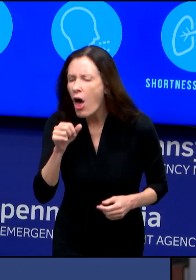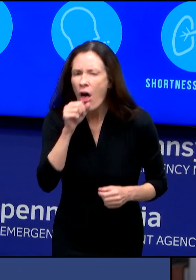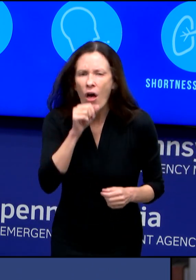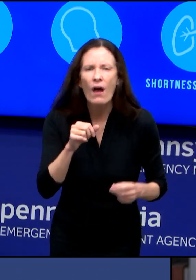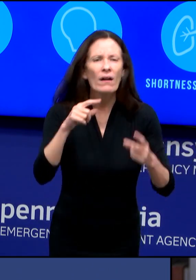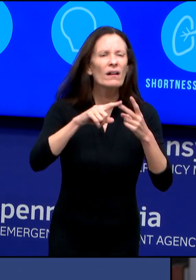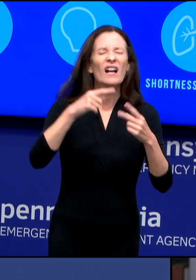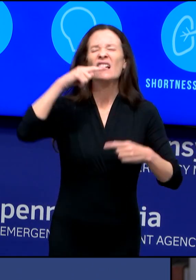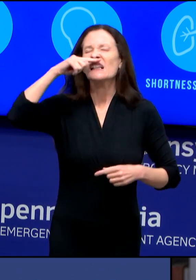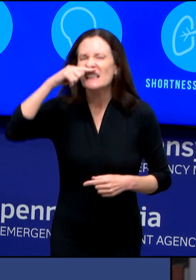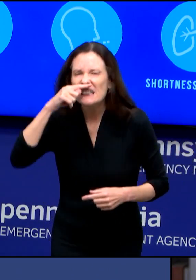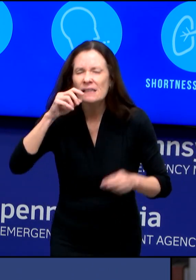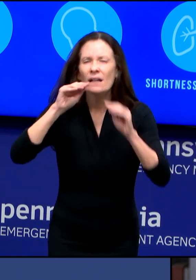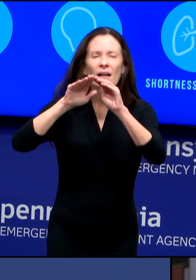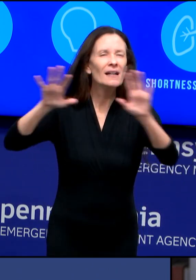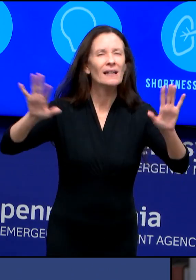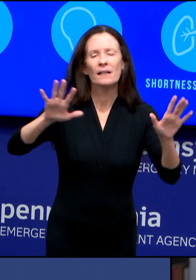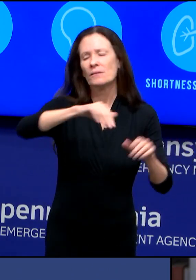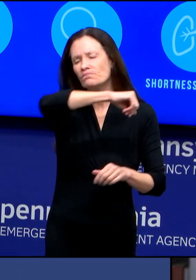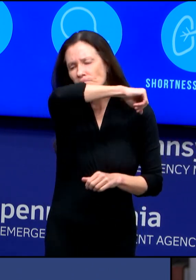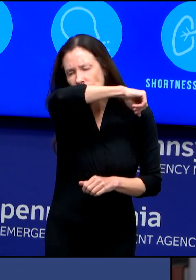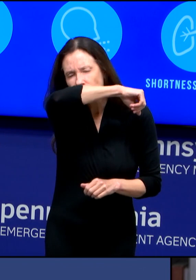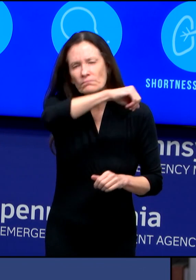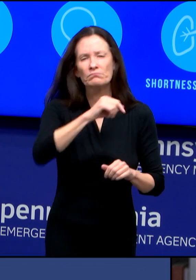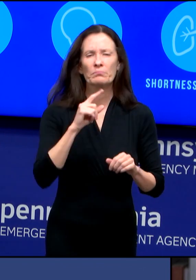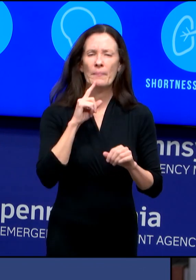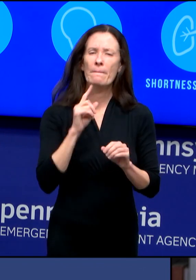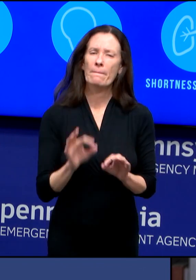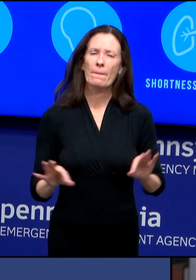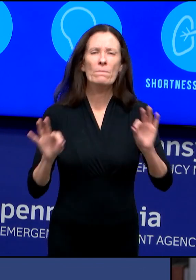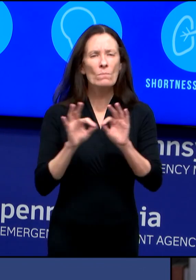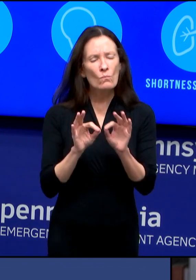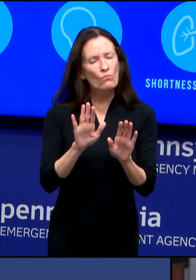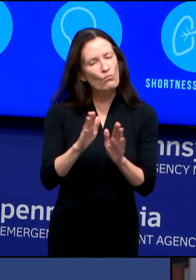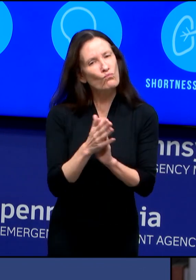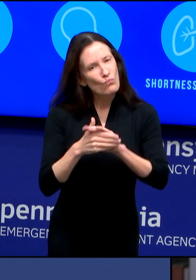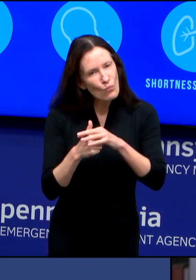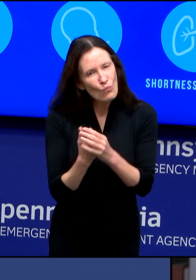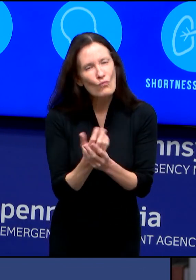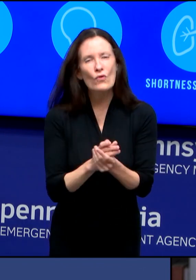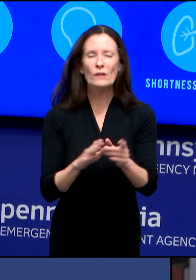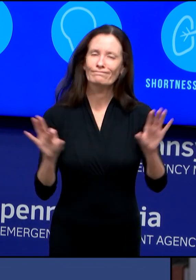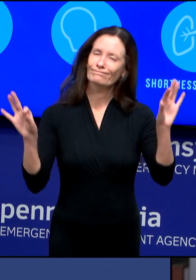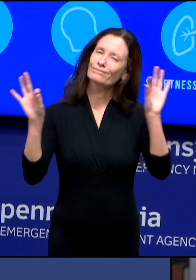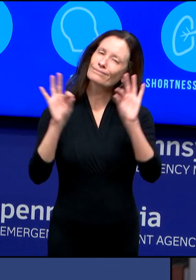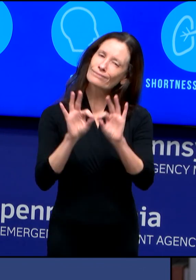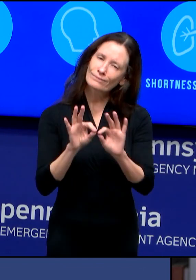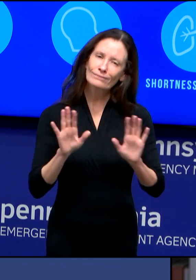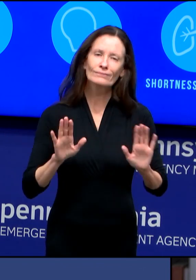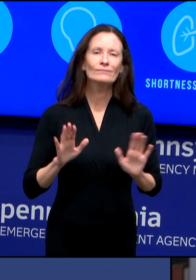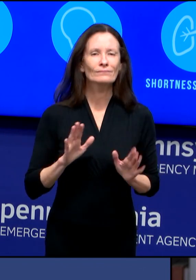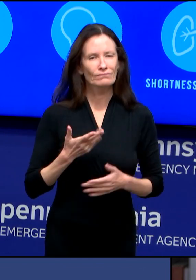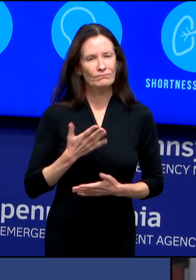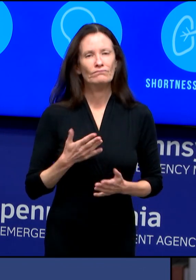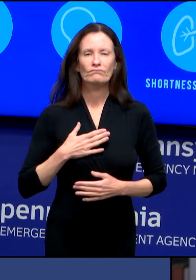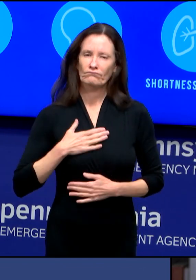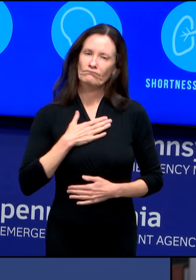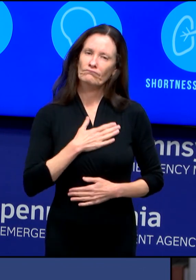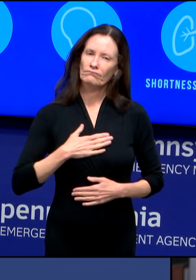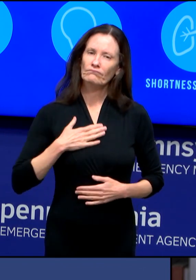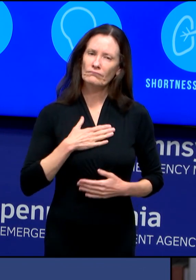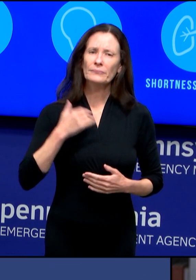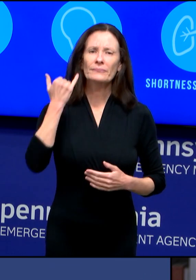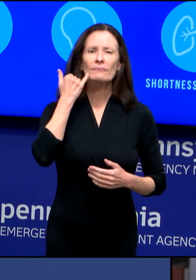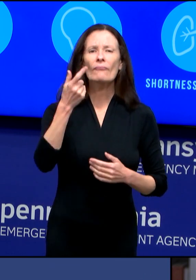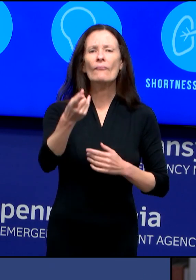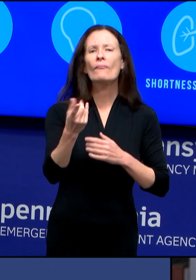avoid leaving our homes. So please, if you are in a county under a stay-at-home order, stay at home.